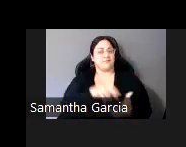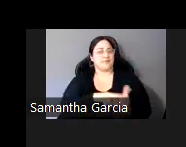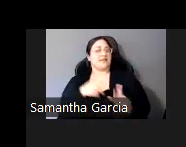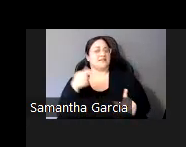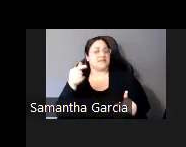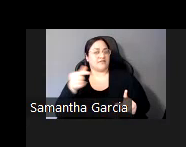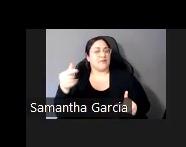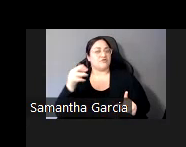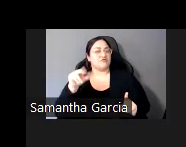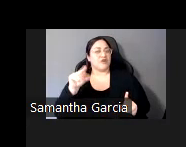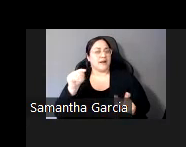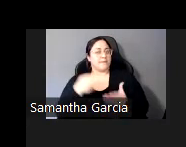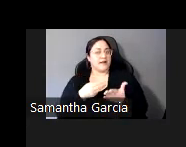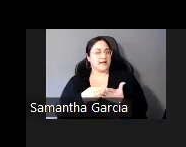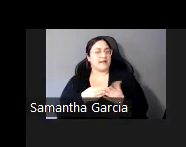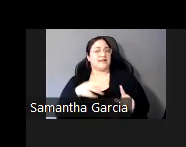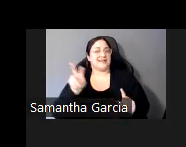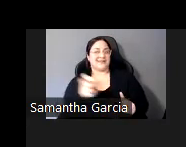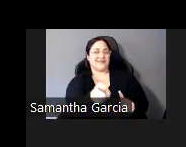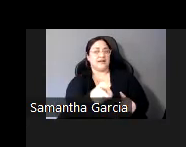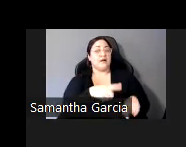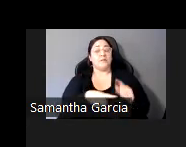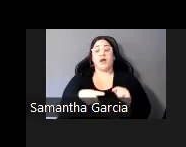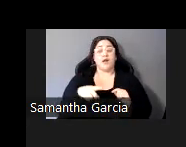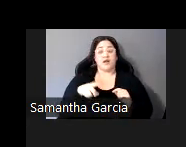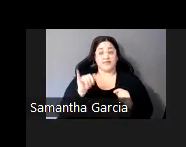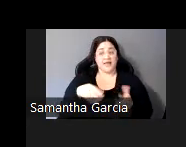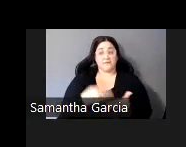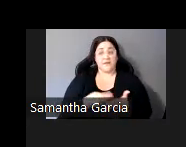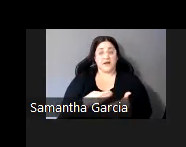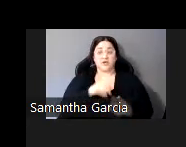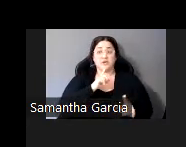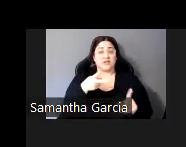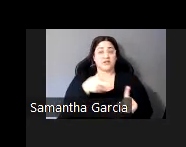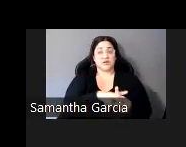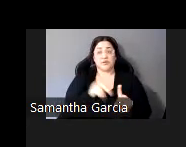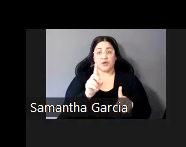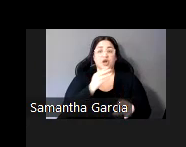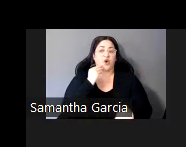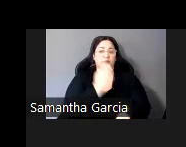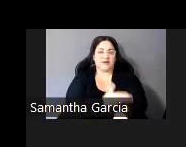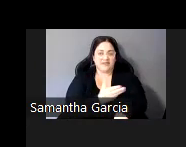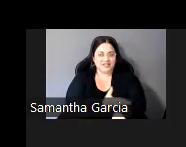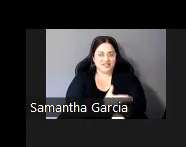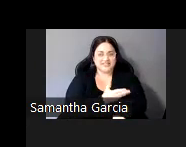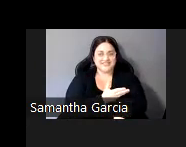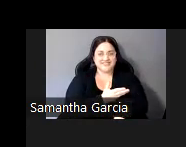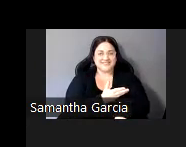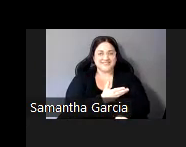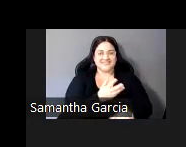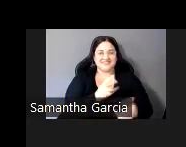your pocket. It can only be used towards home renovations. So that's kind of a red flag there to watch out